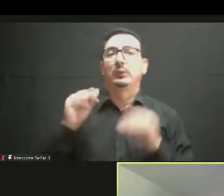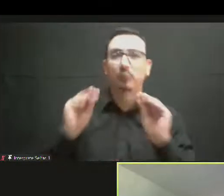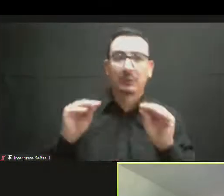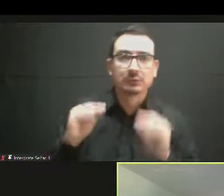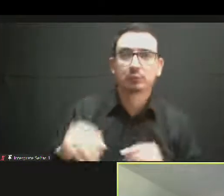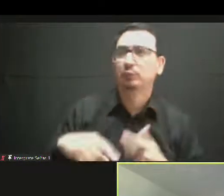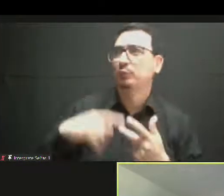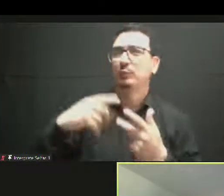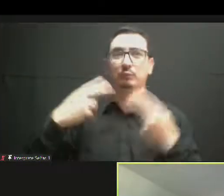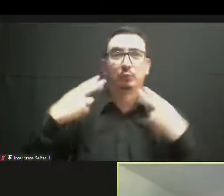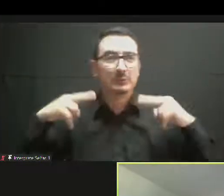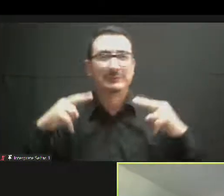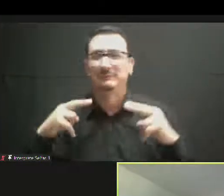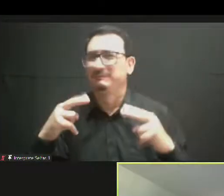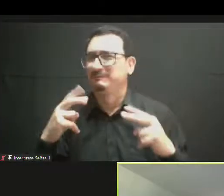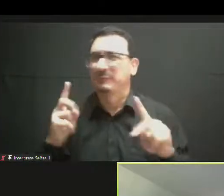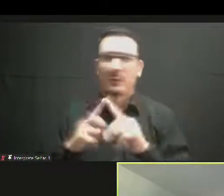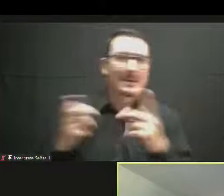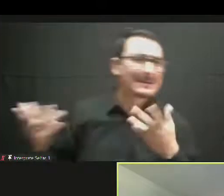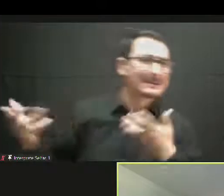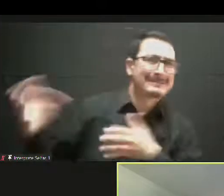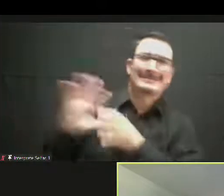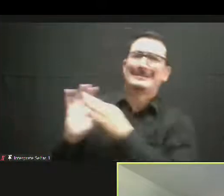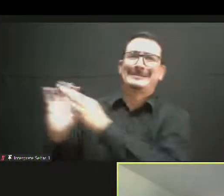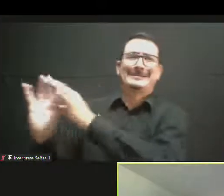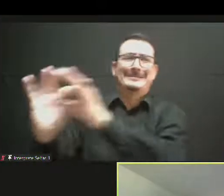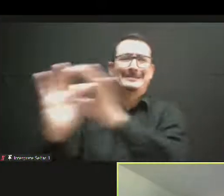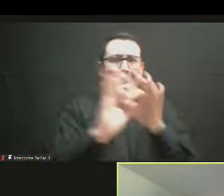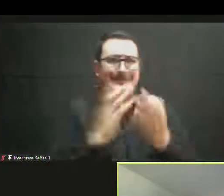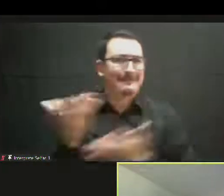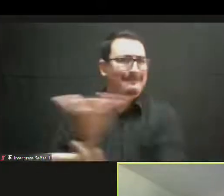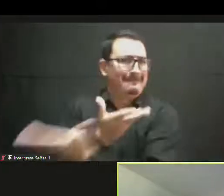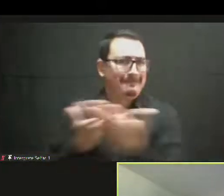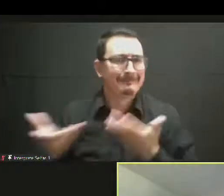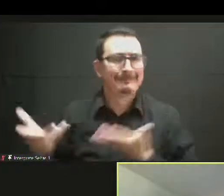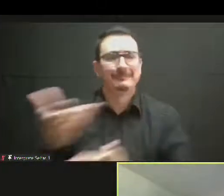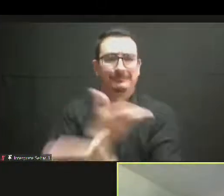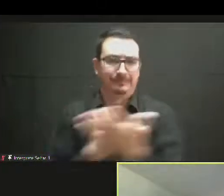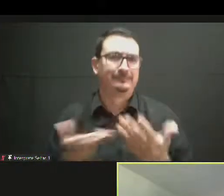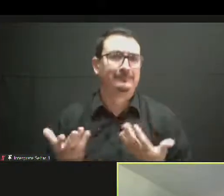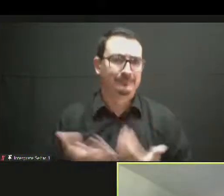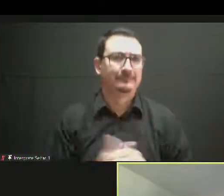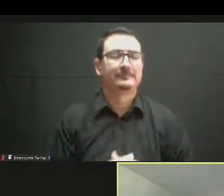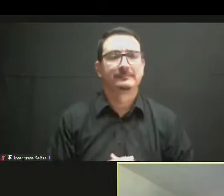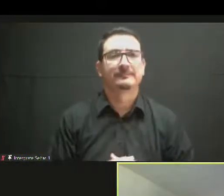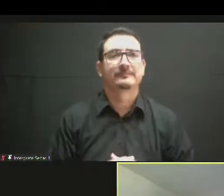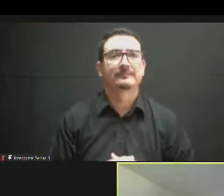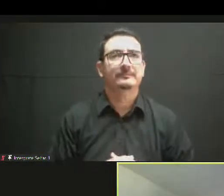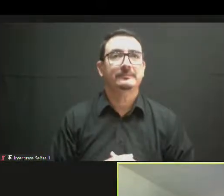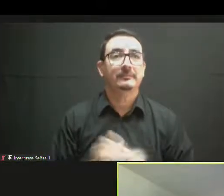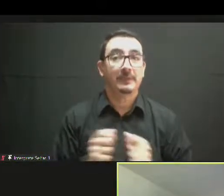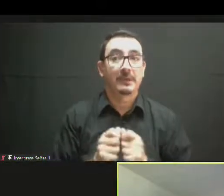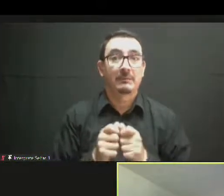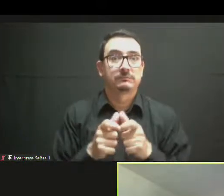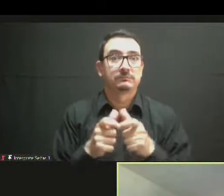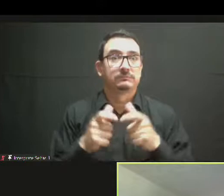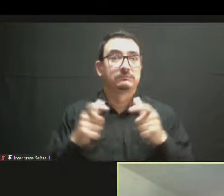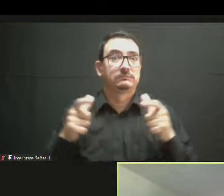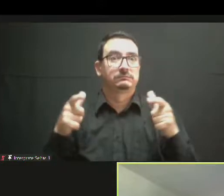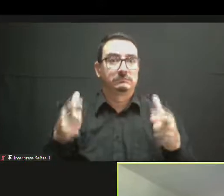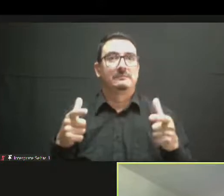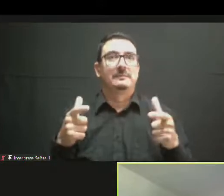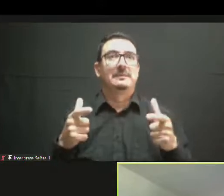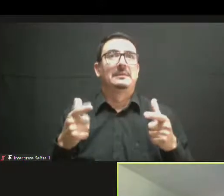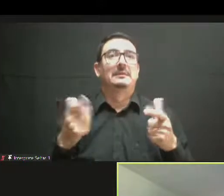actually a higher rate of growth expected this year in terms of talent demand in our